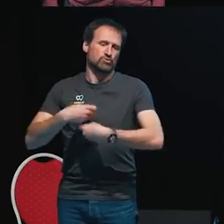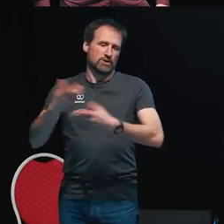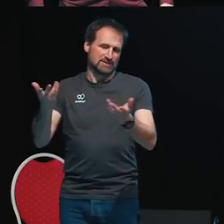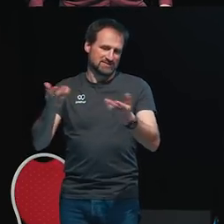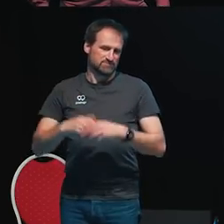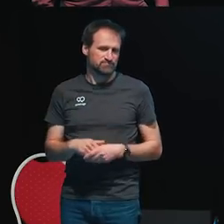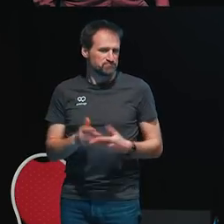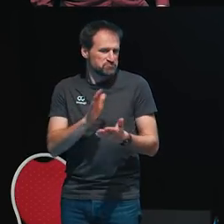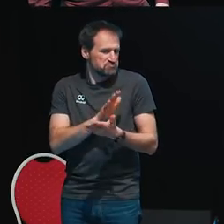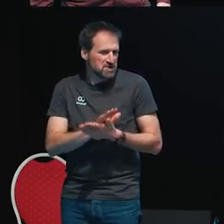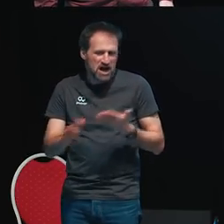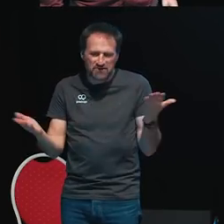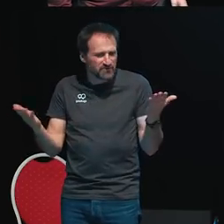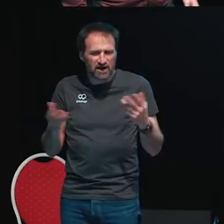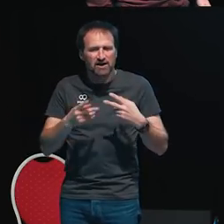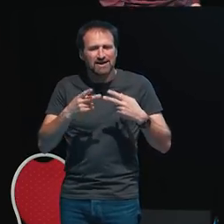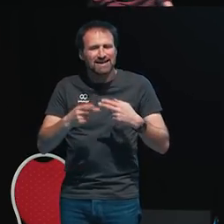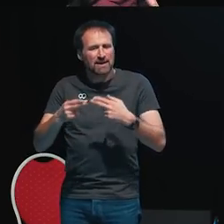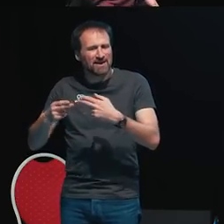incremental, nicely agile.